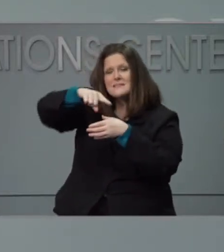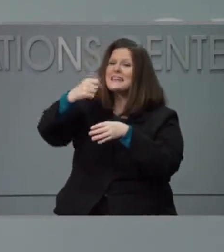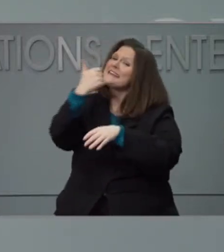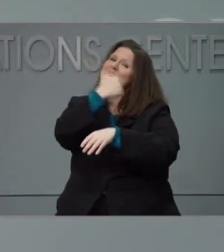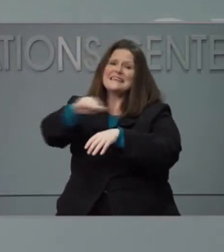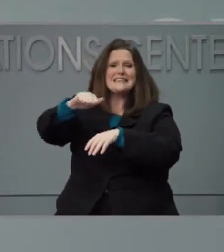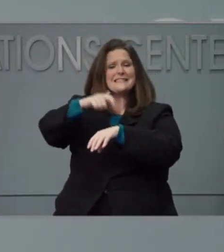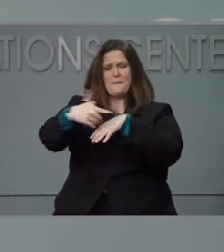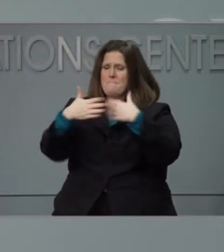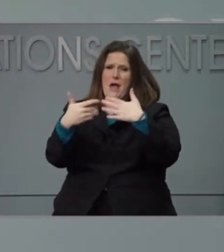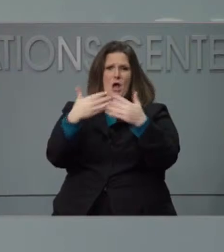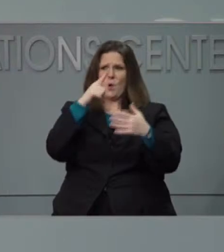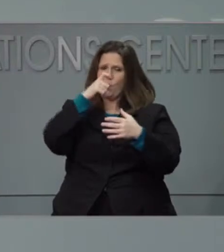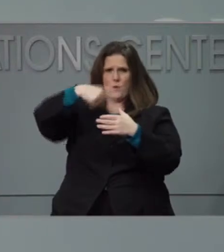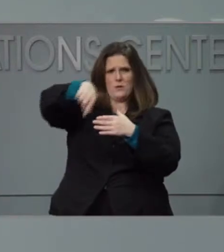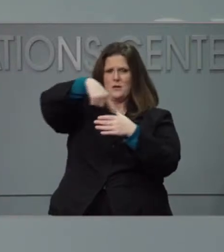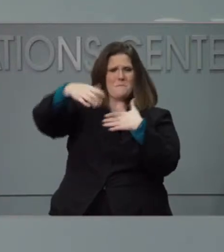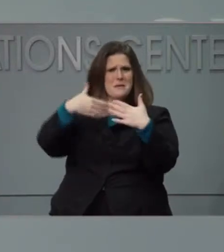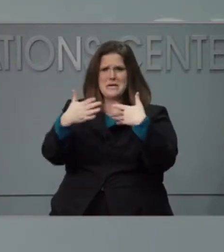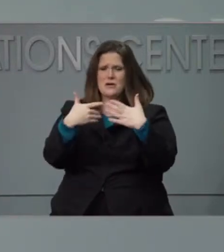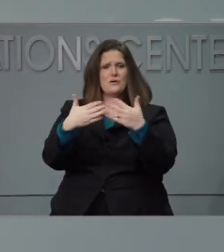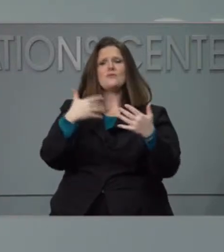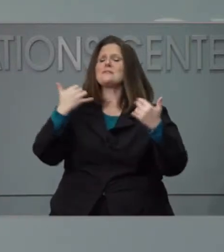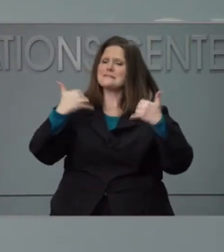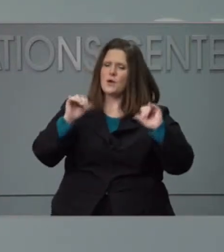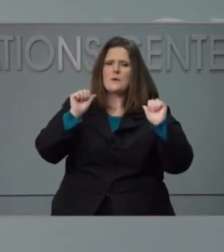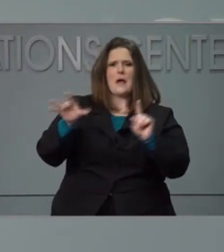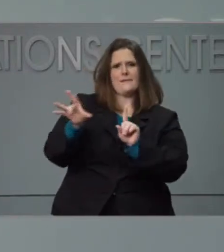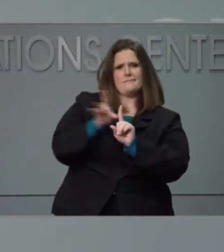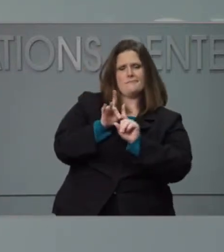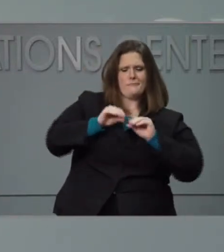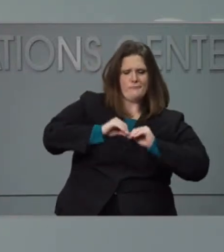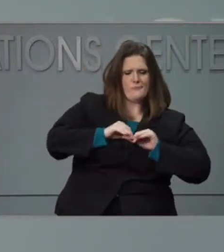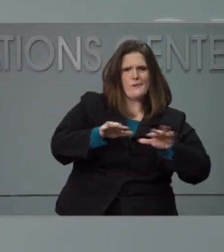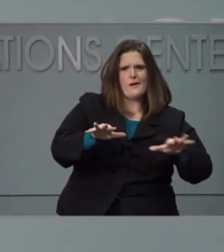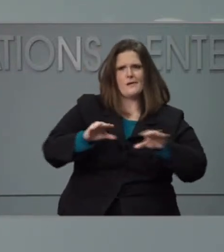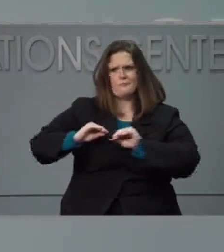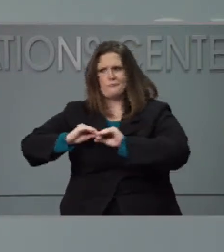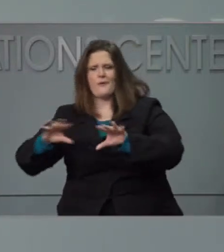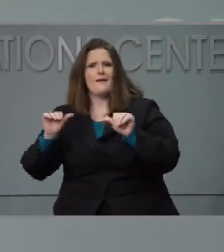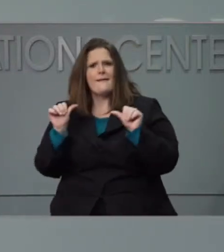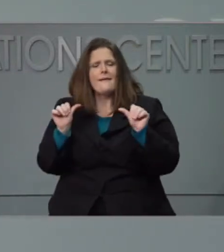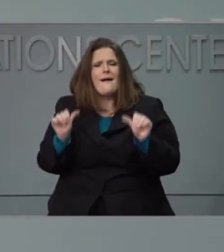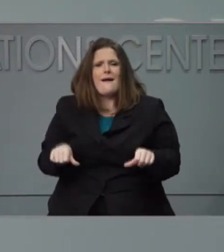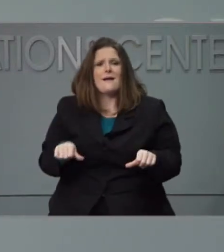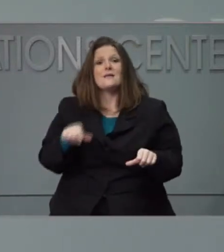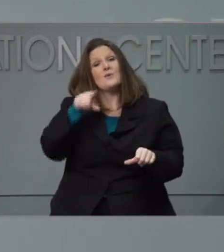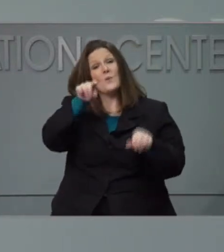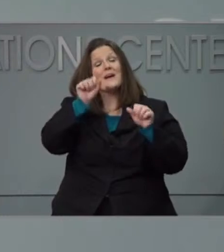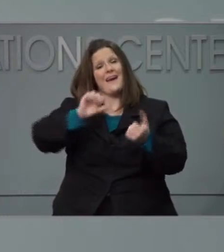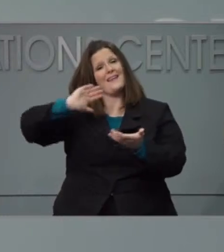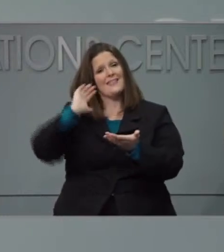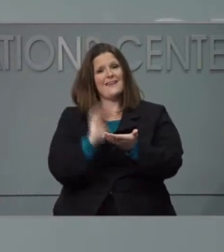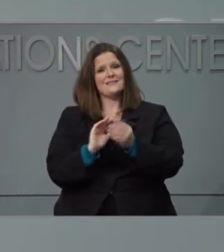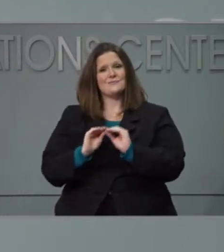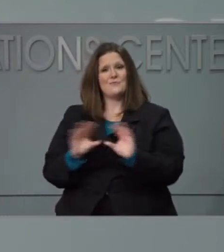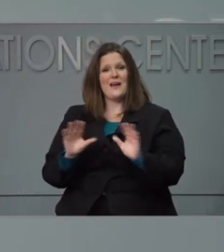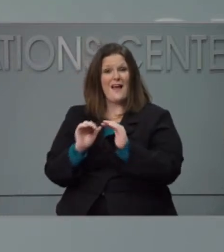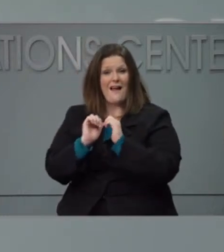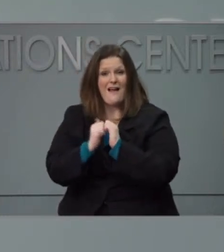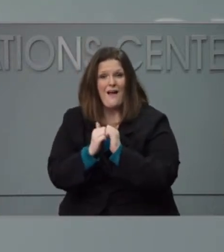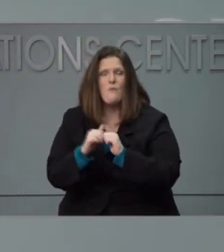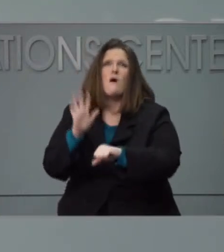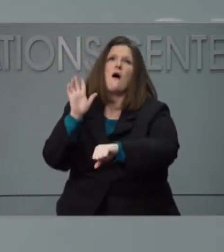there's risk for transmitting this virus. But there are steps you can take to lower that risk. And of course, it starts with the 3